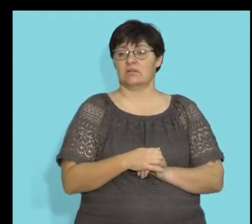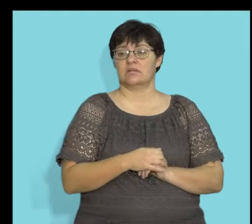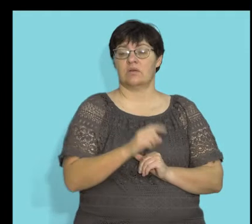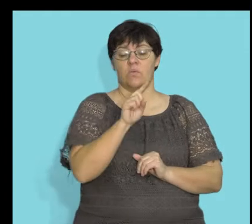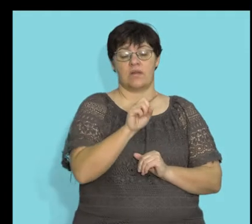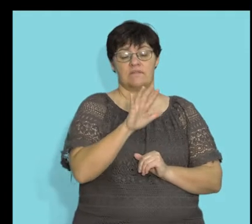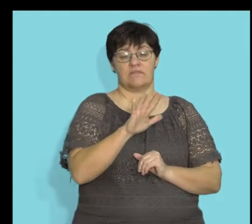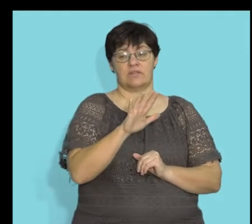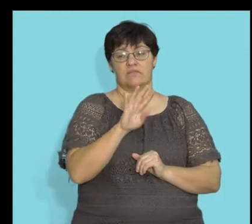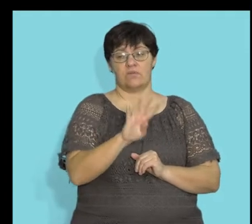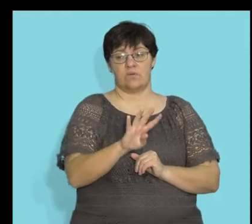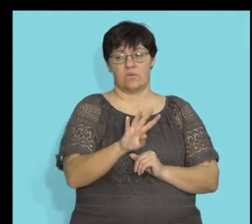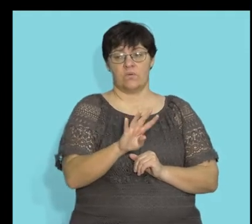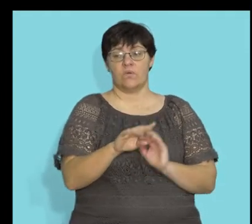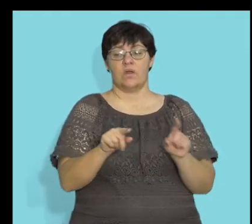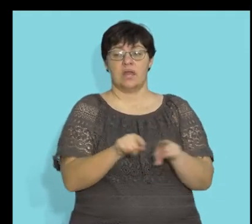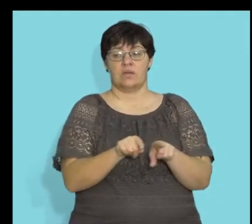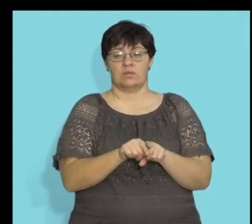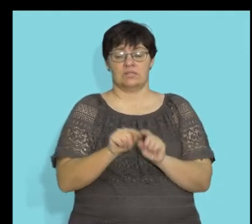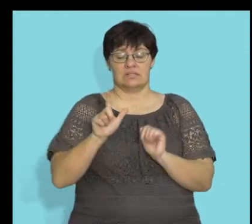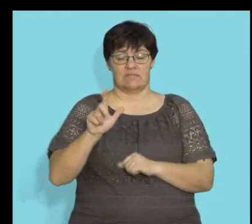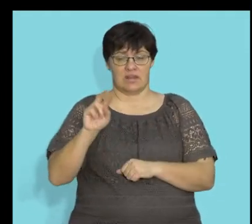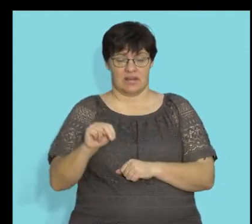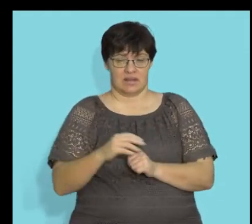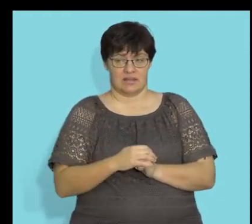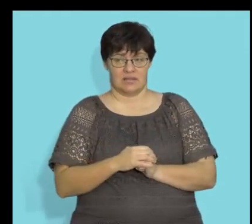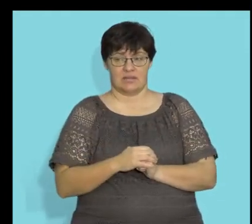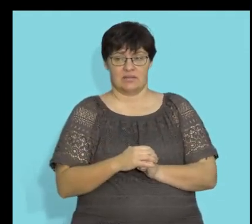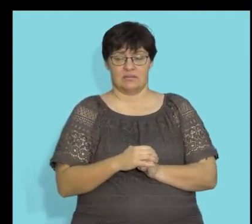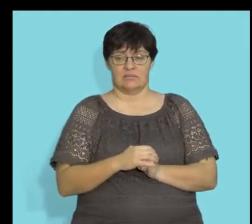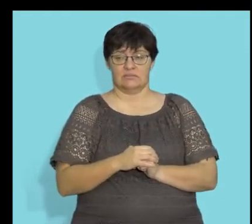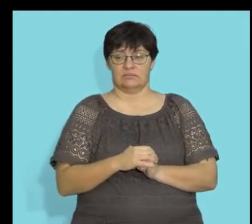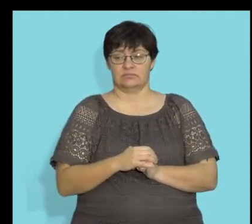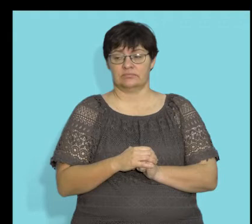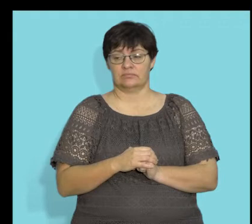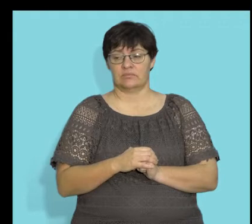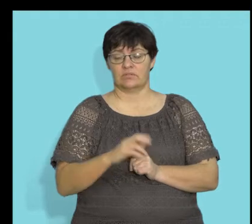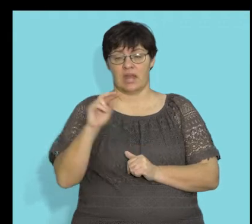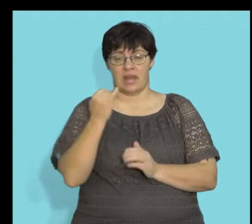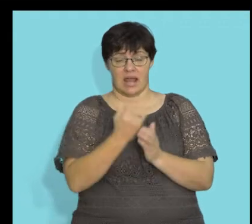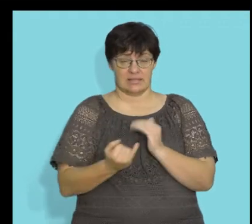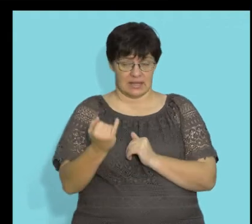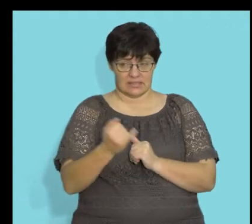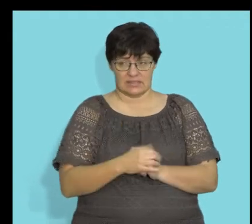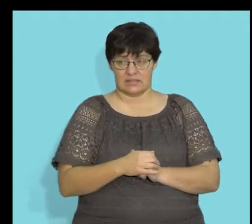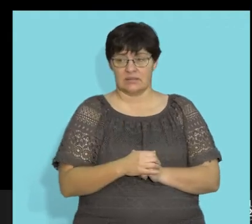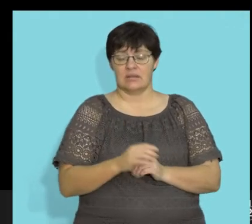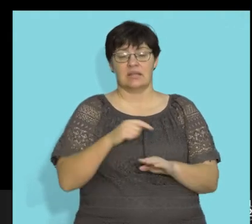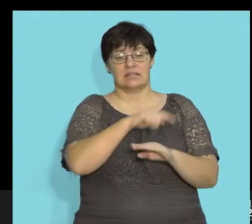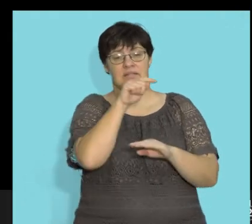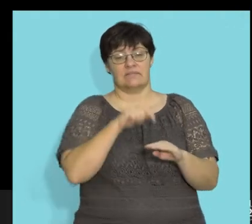with 154 is equal to 7n. Then in order to isolate n, I'm going to